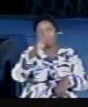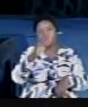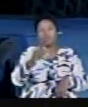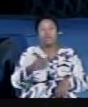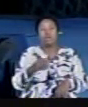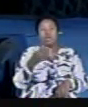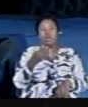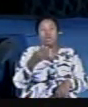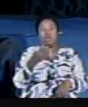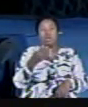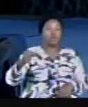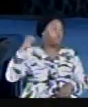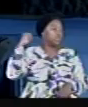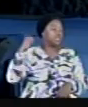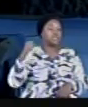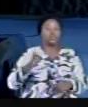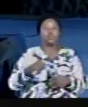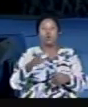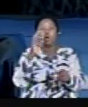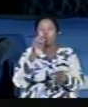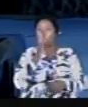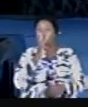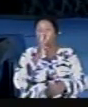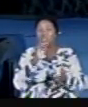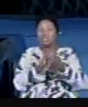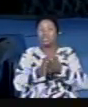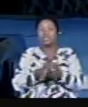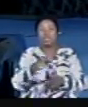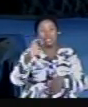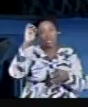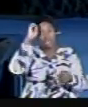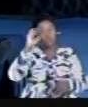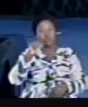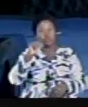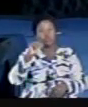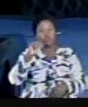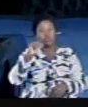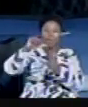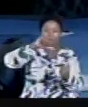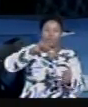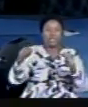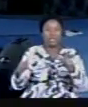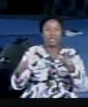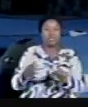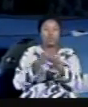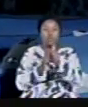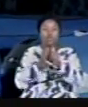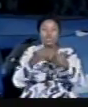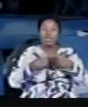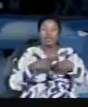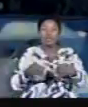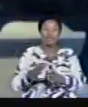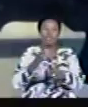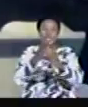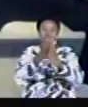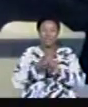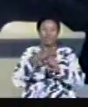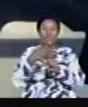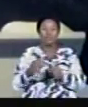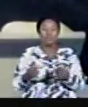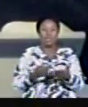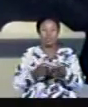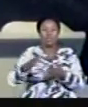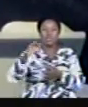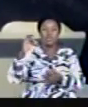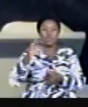that these should not be baptized which have received the Holy Ghost as well